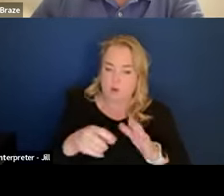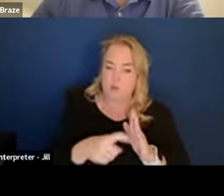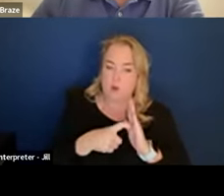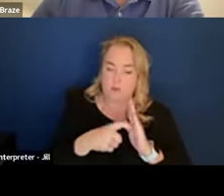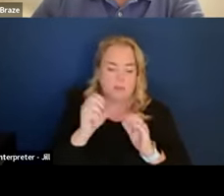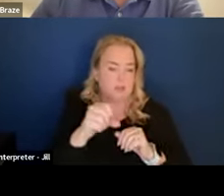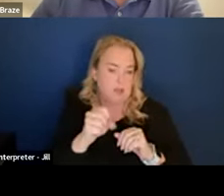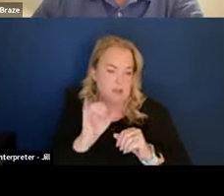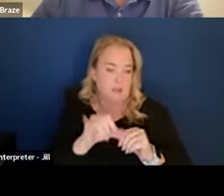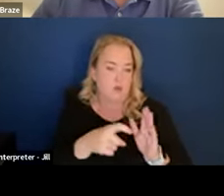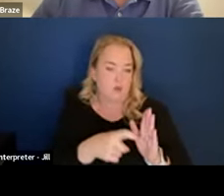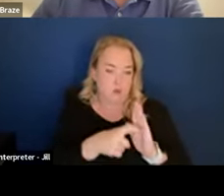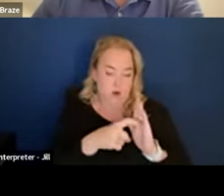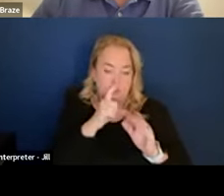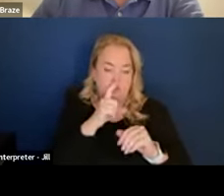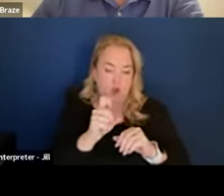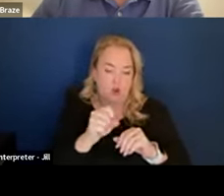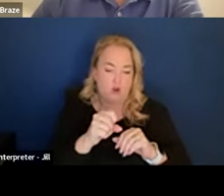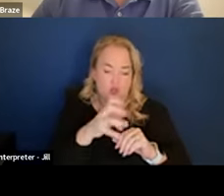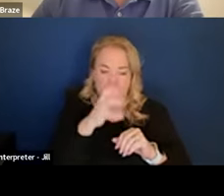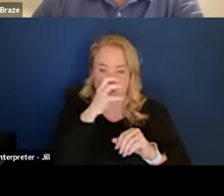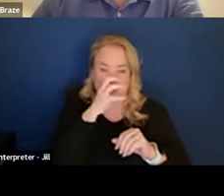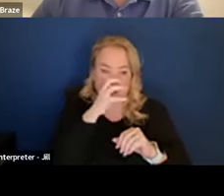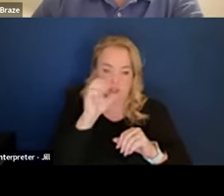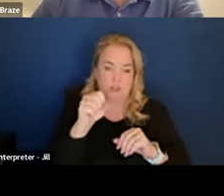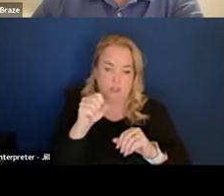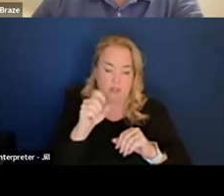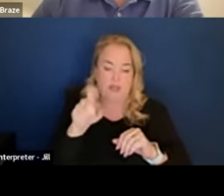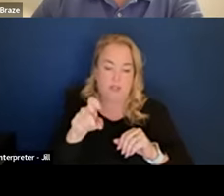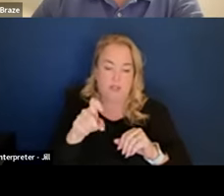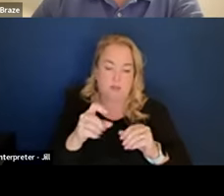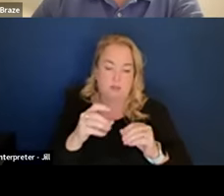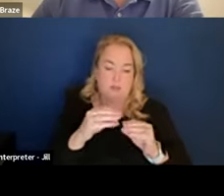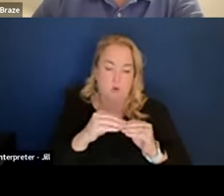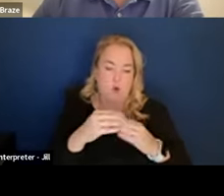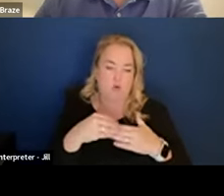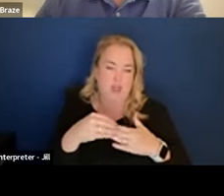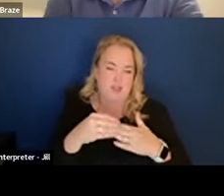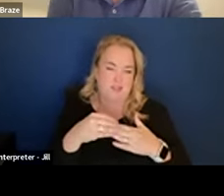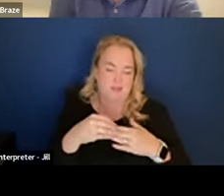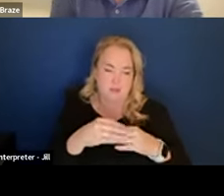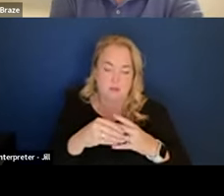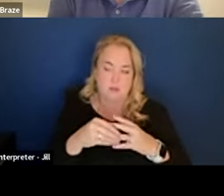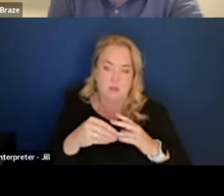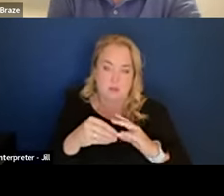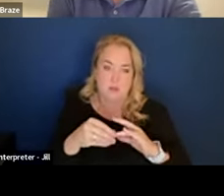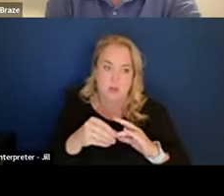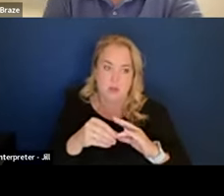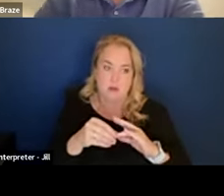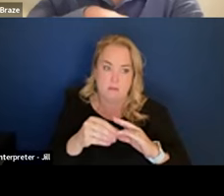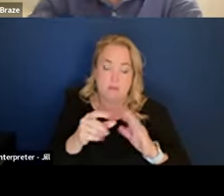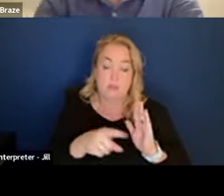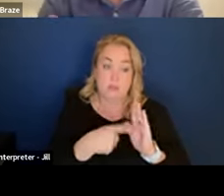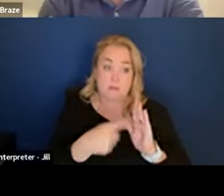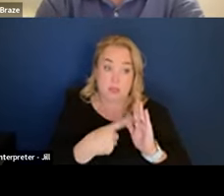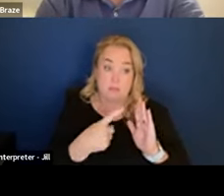the requirements are too stringent and they need to be a little relaxed. And